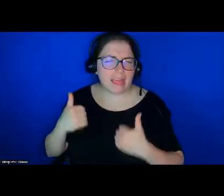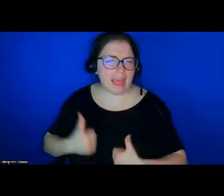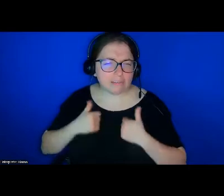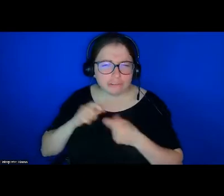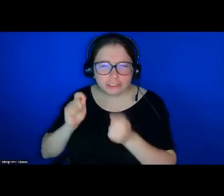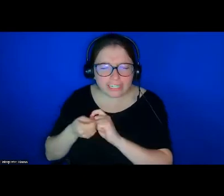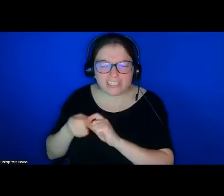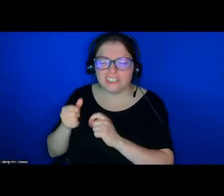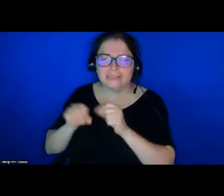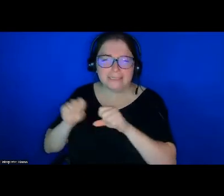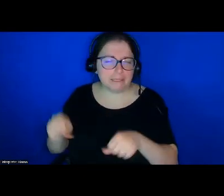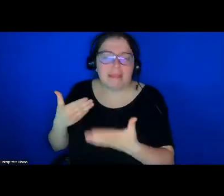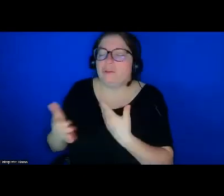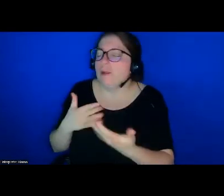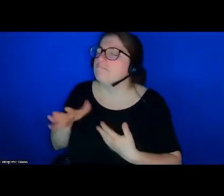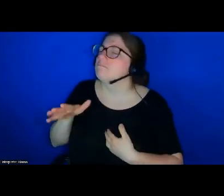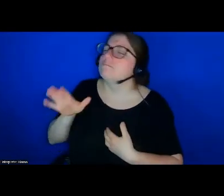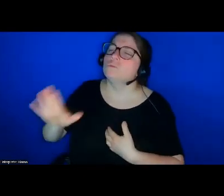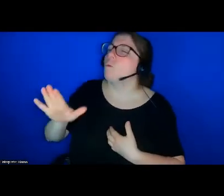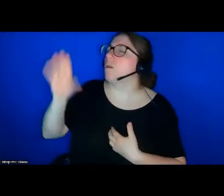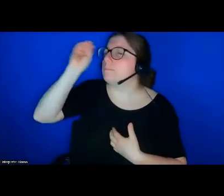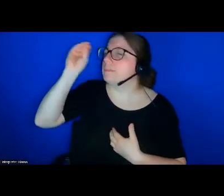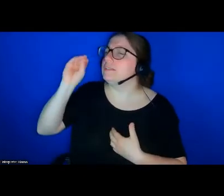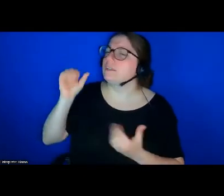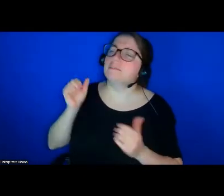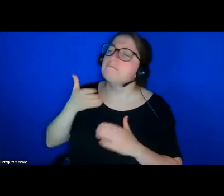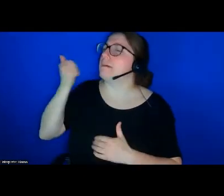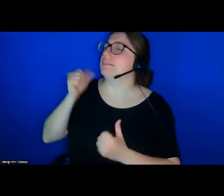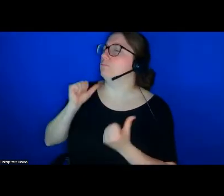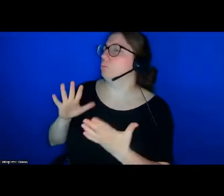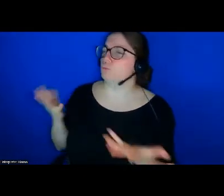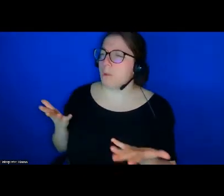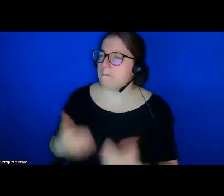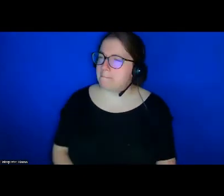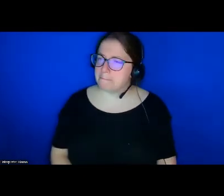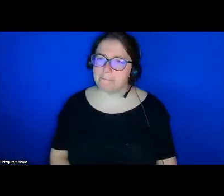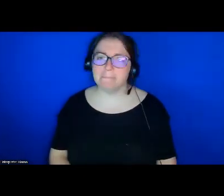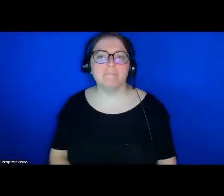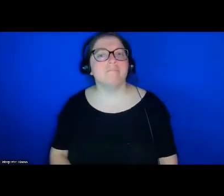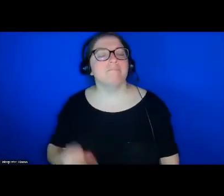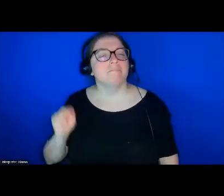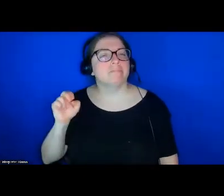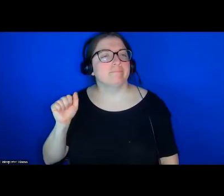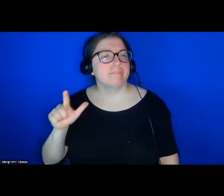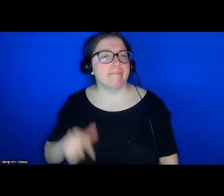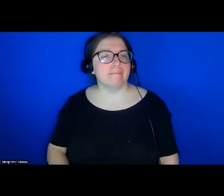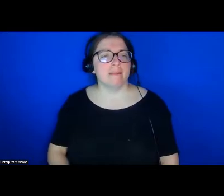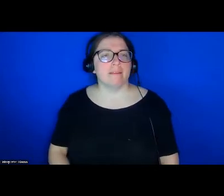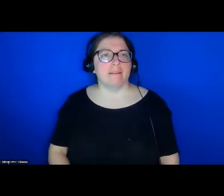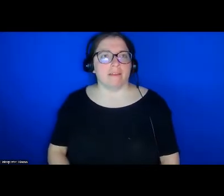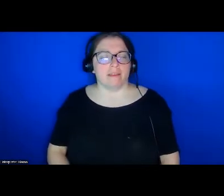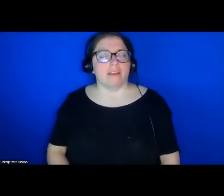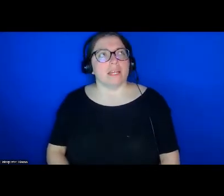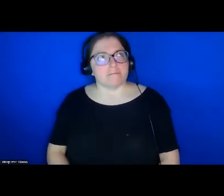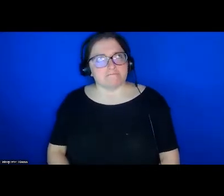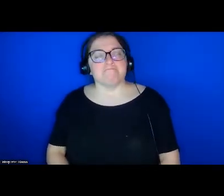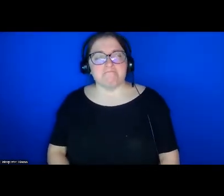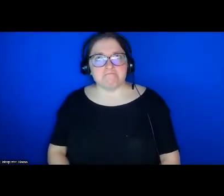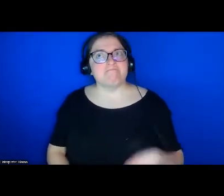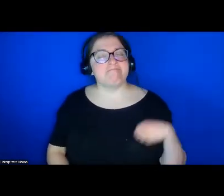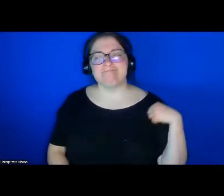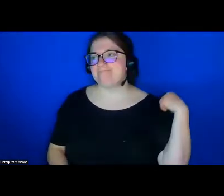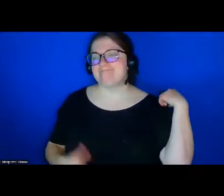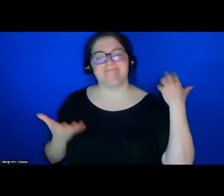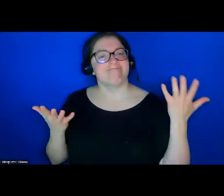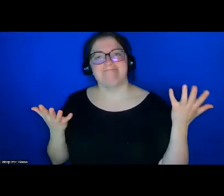suggestions on what the best way to handle that is I I would say and I I have not sort